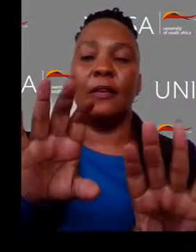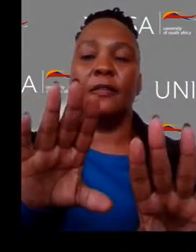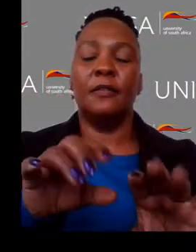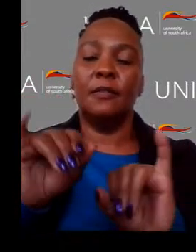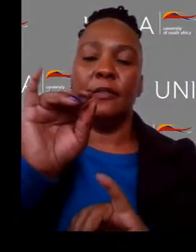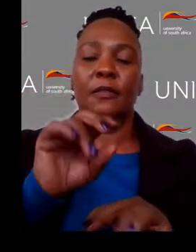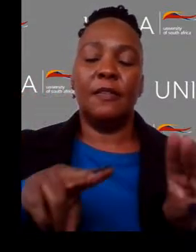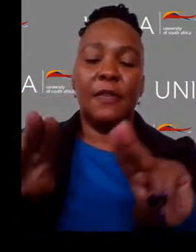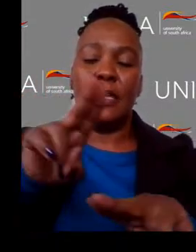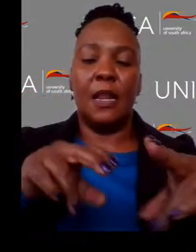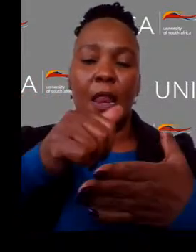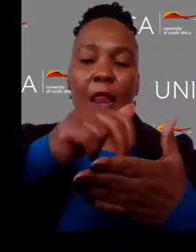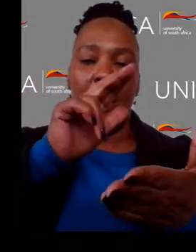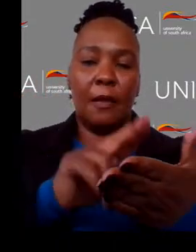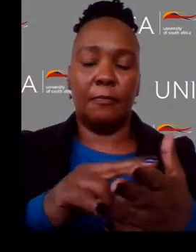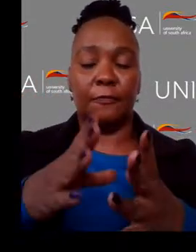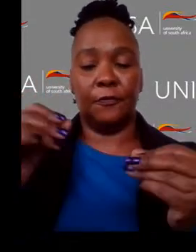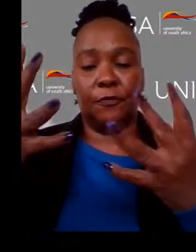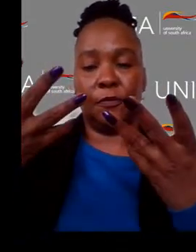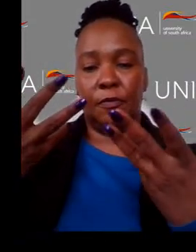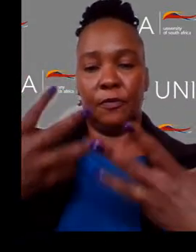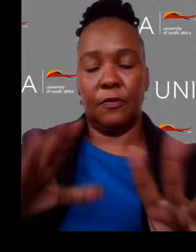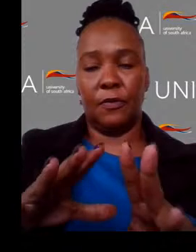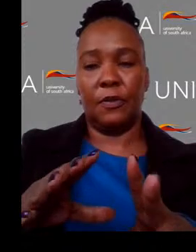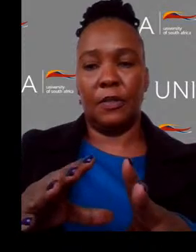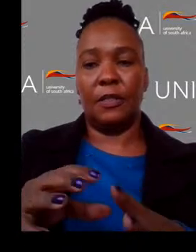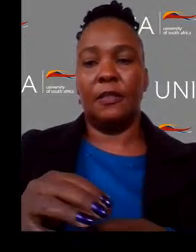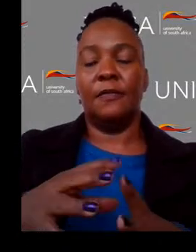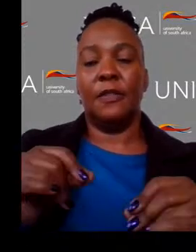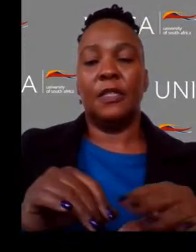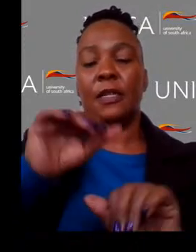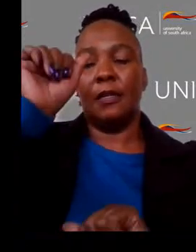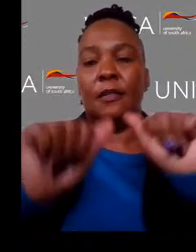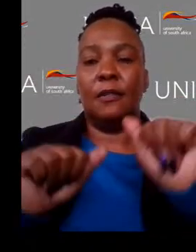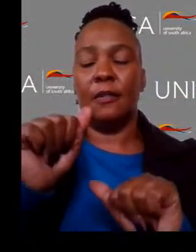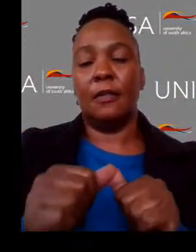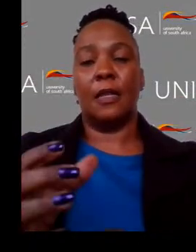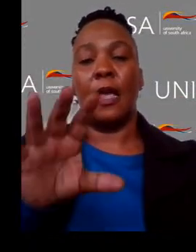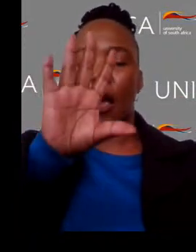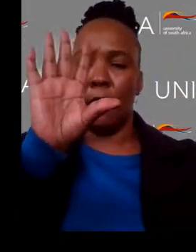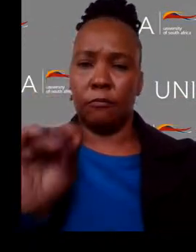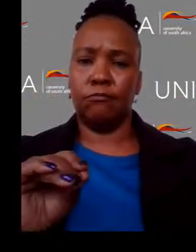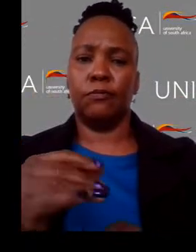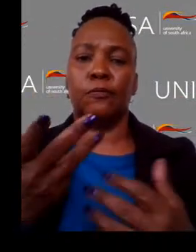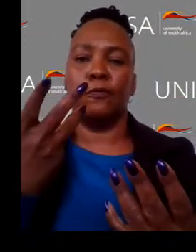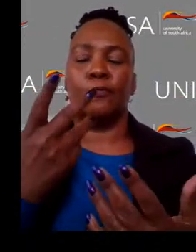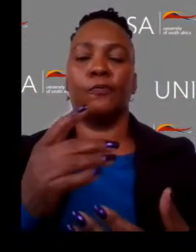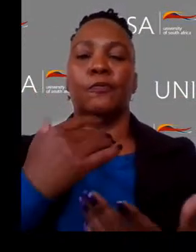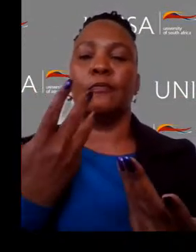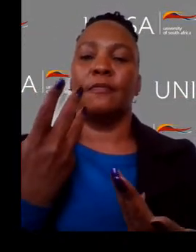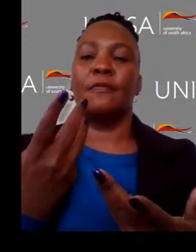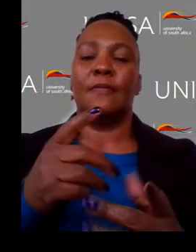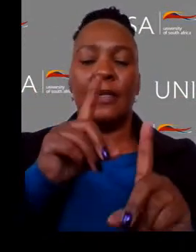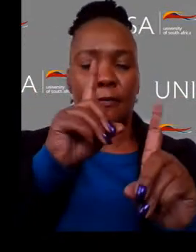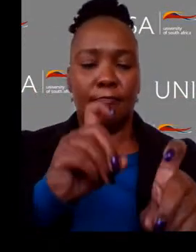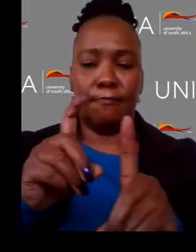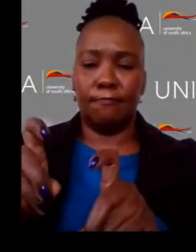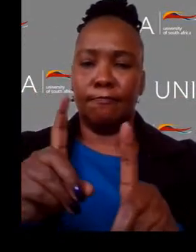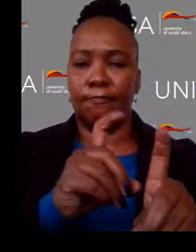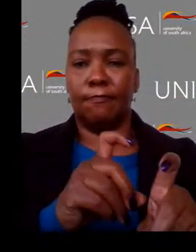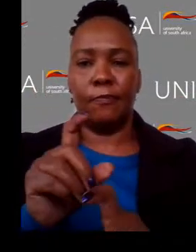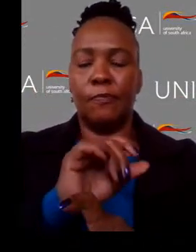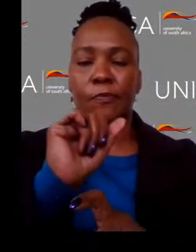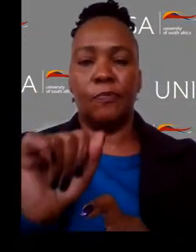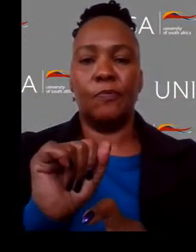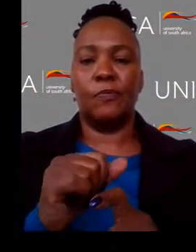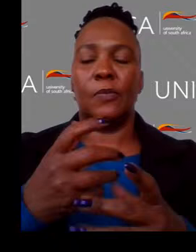after you upload it, you say finish assessment, and it will ask you to scan your script as well. So you take your phone, you